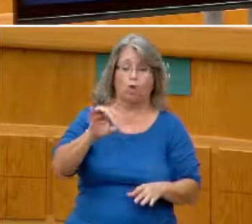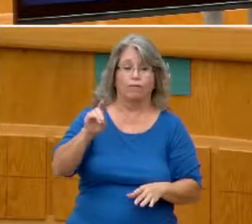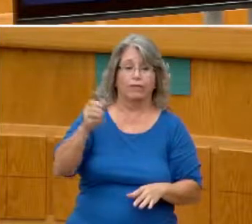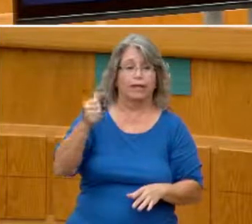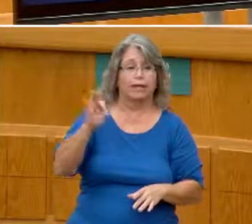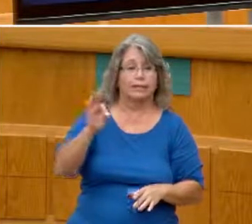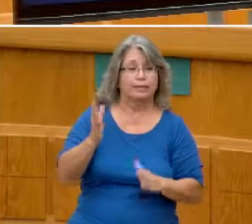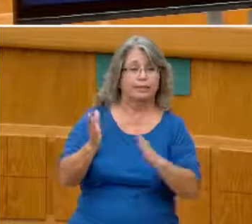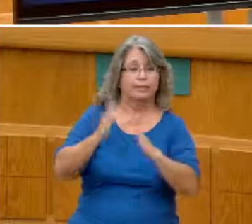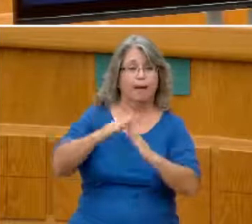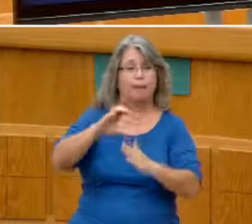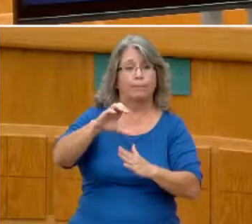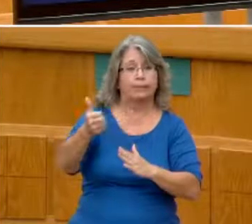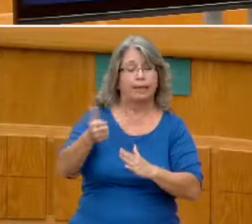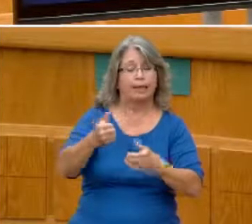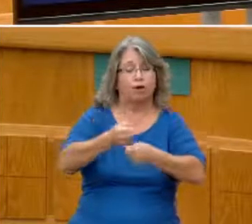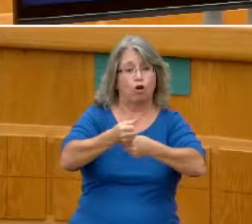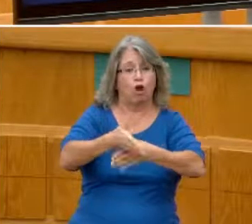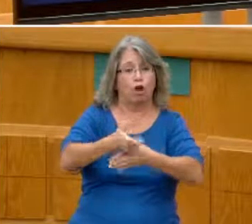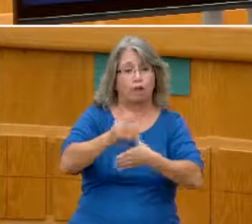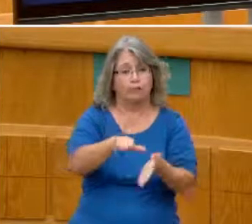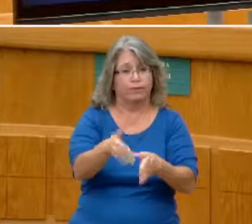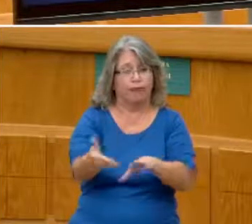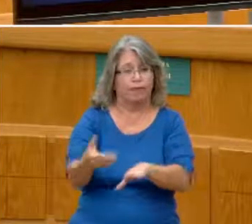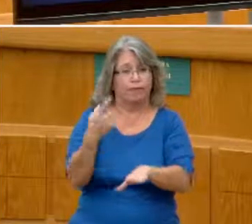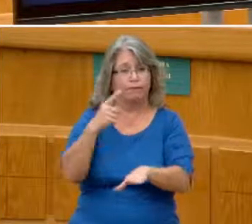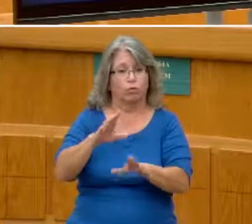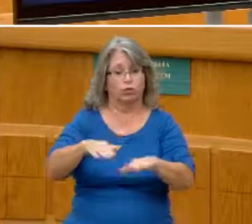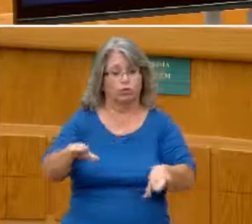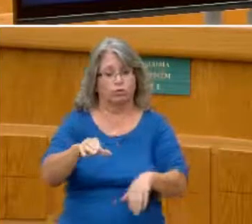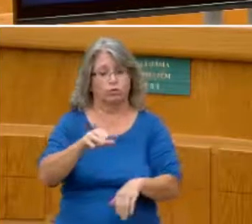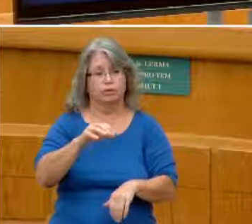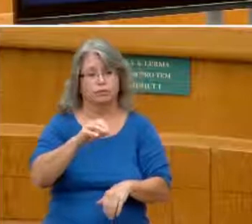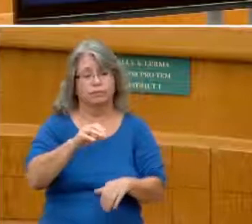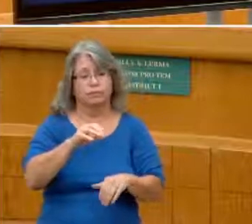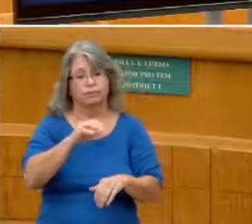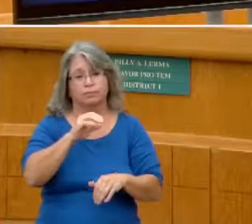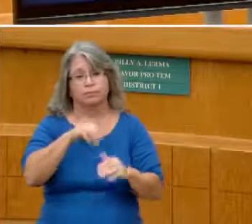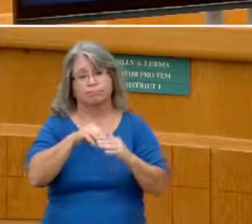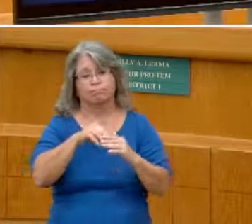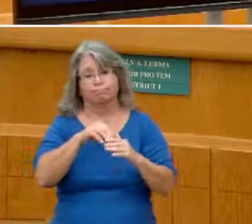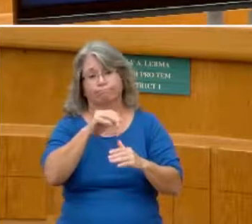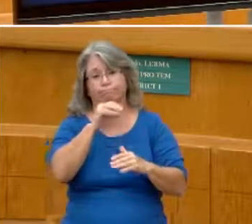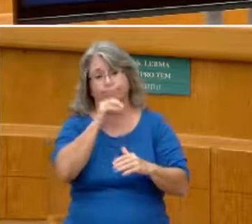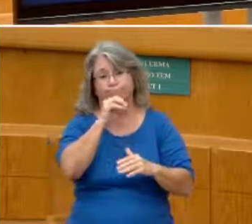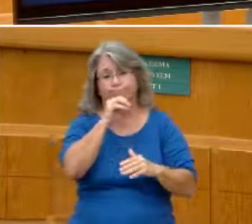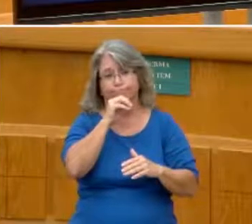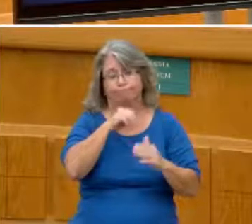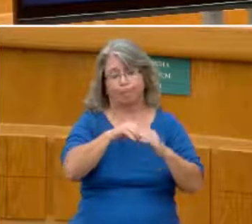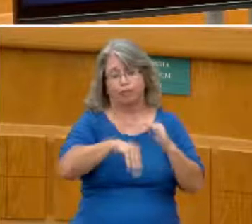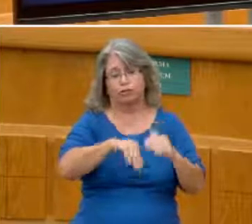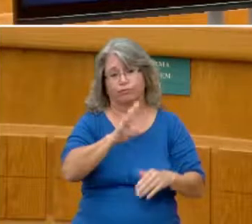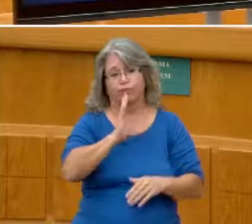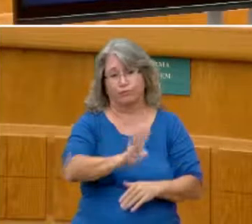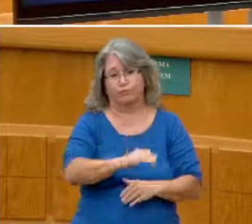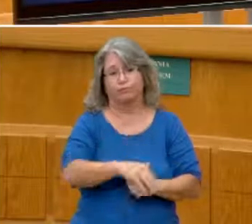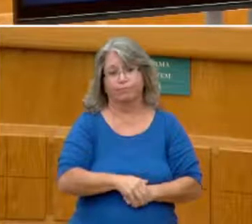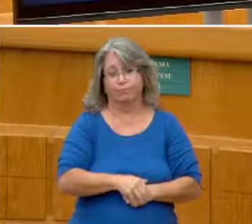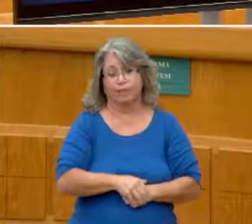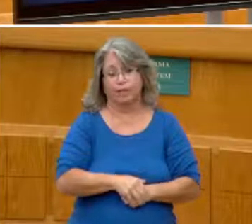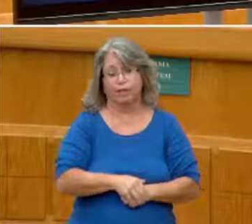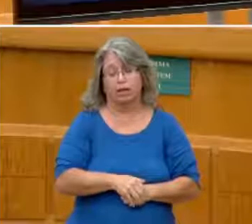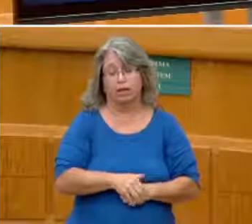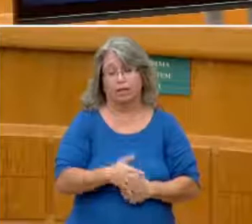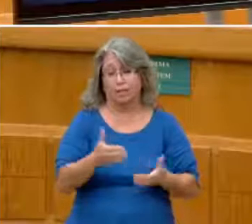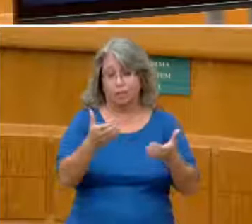death for children 5 through 11 years of age in the United States. The chance that a child will have a severe